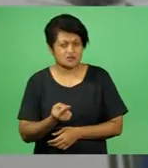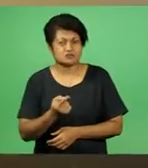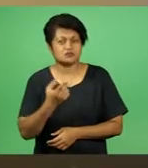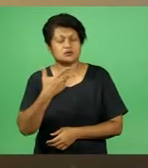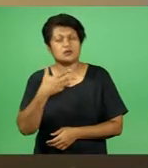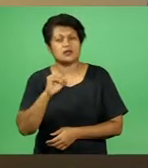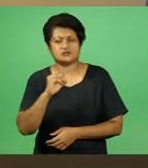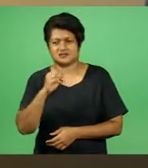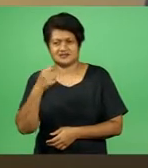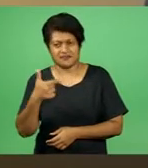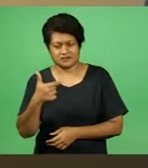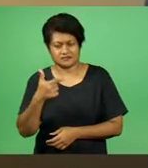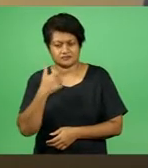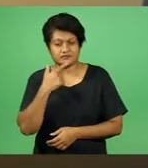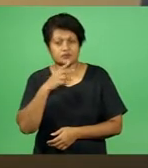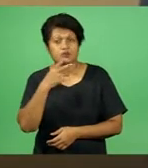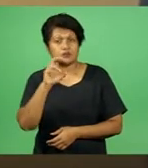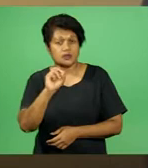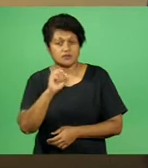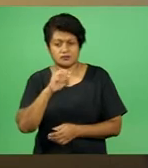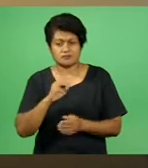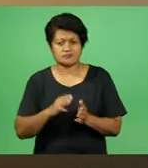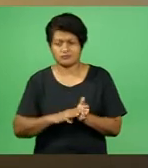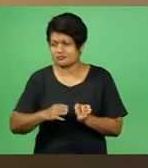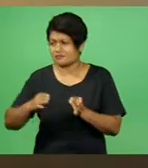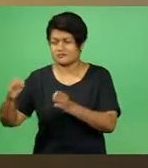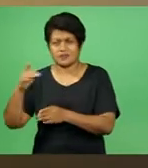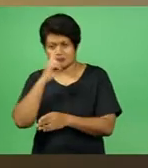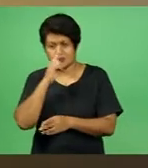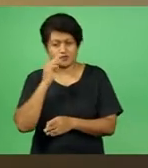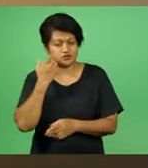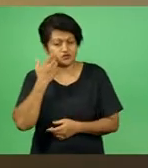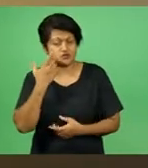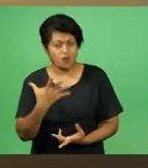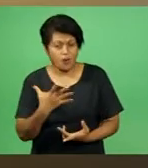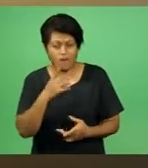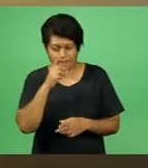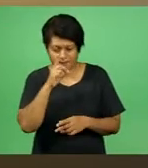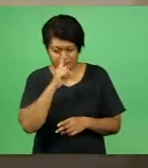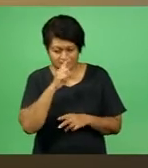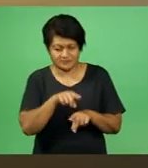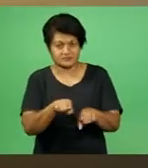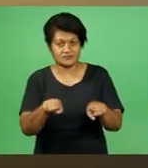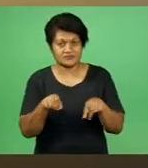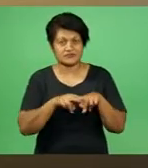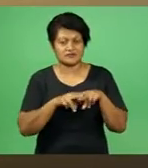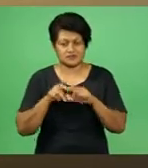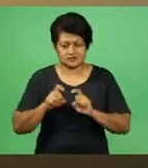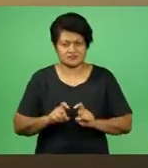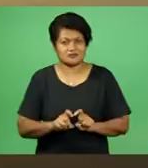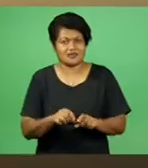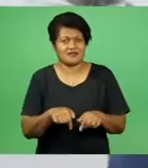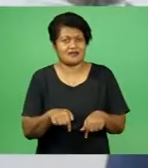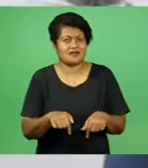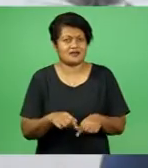884,887. The trend in migration also shows that the number of people leaving Fiji has outnumbered immigrants settling here. The